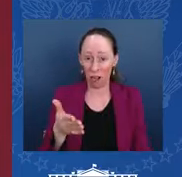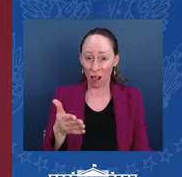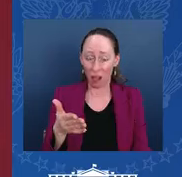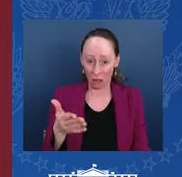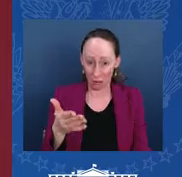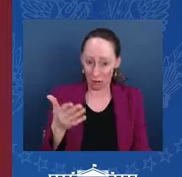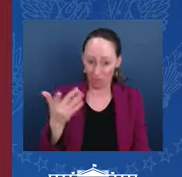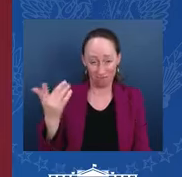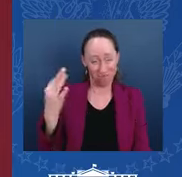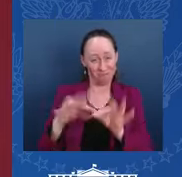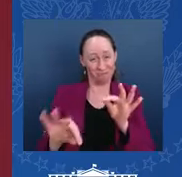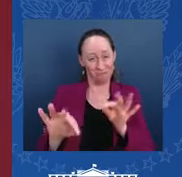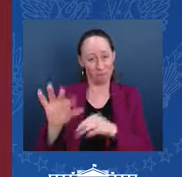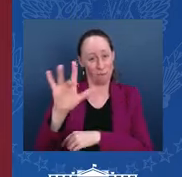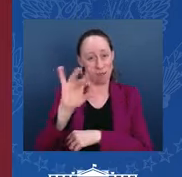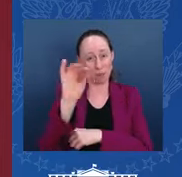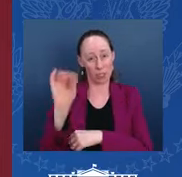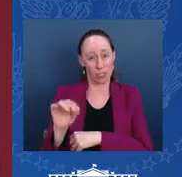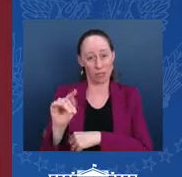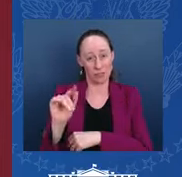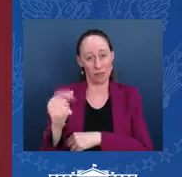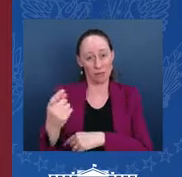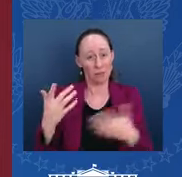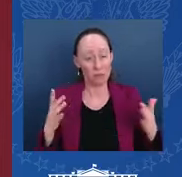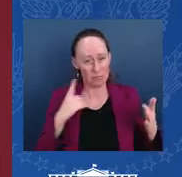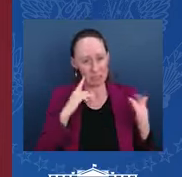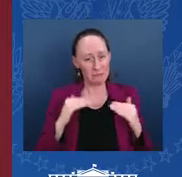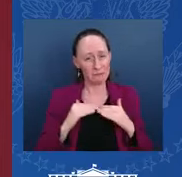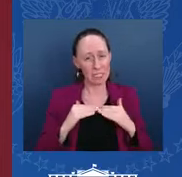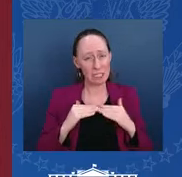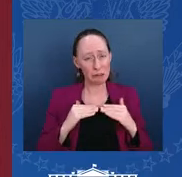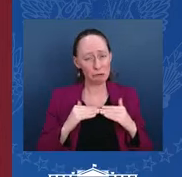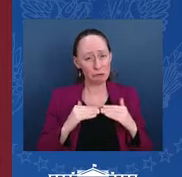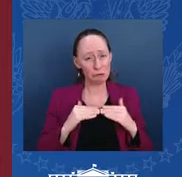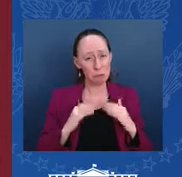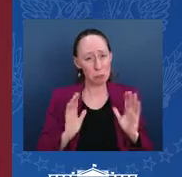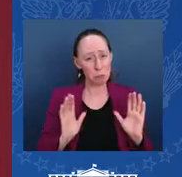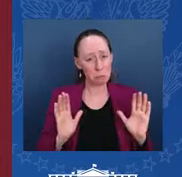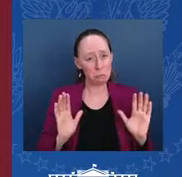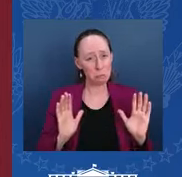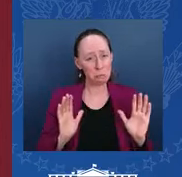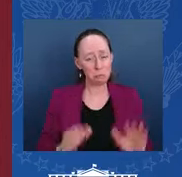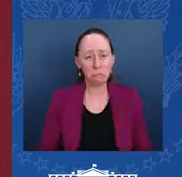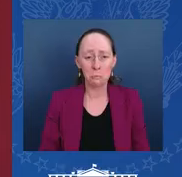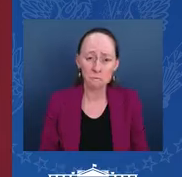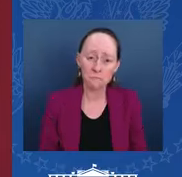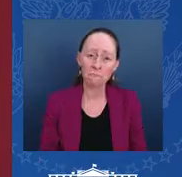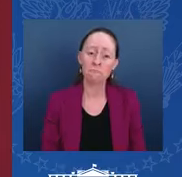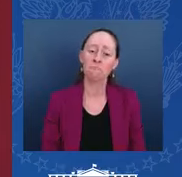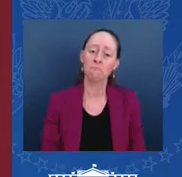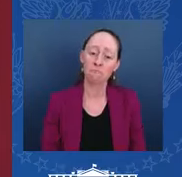Look, let me repeat what I've said since day one, and the Kamalas